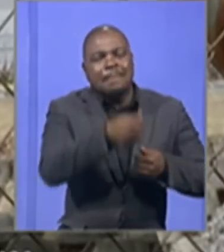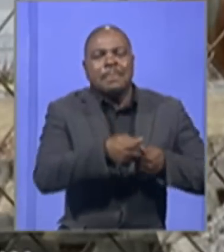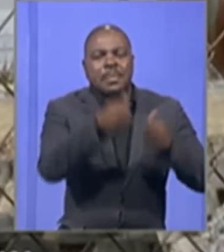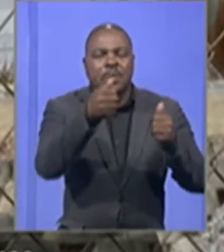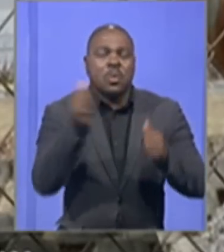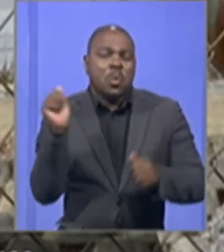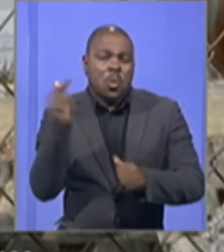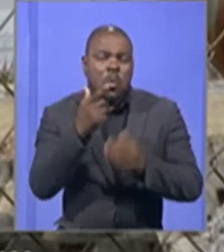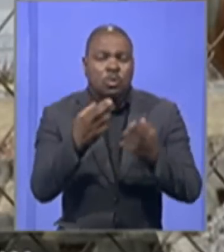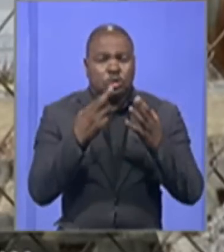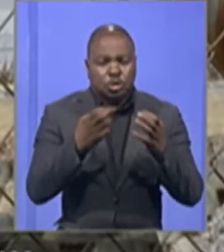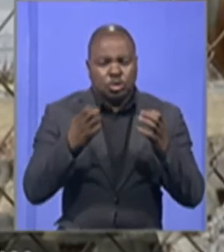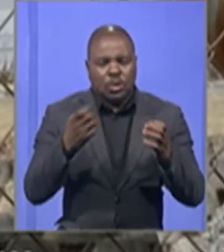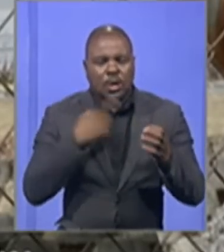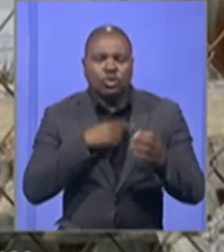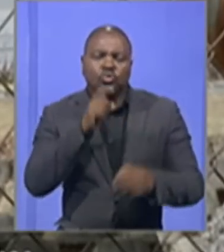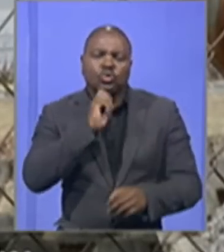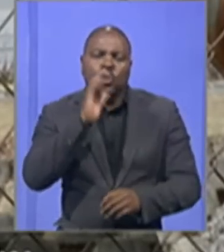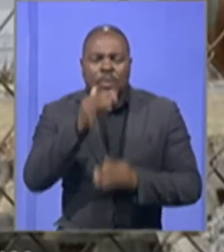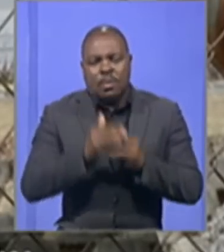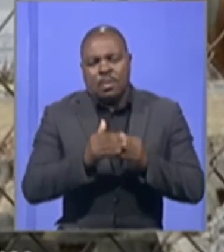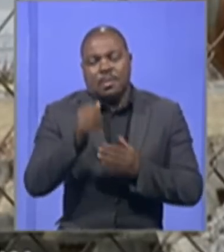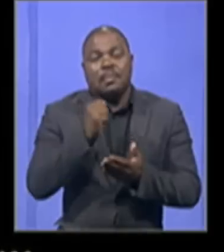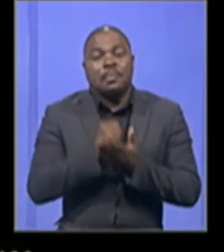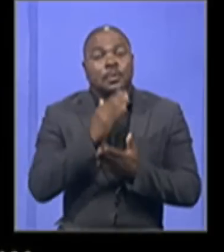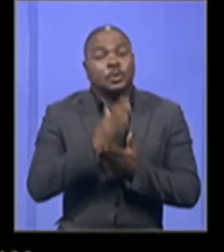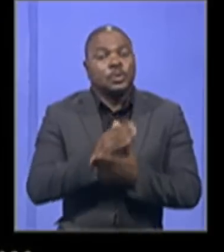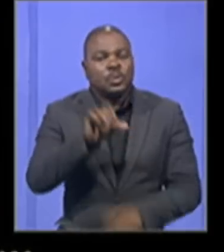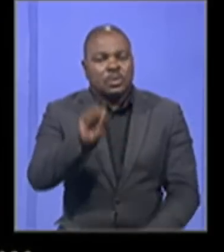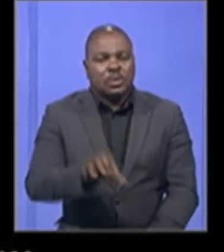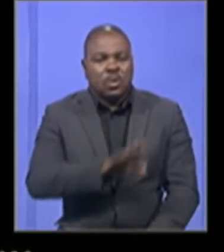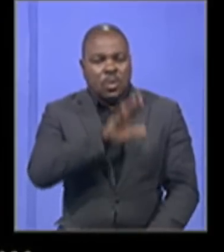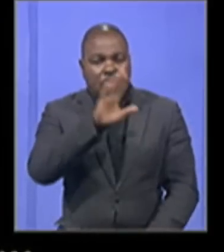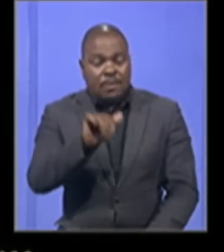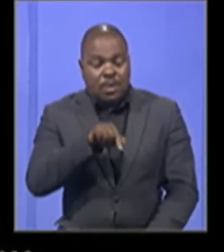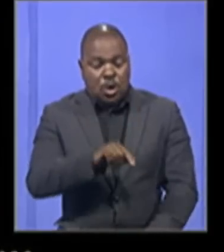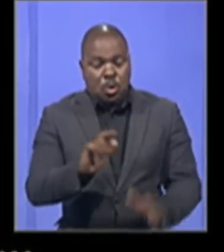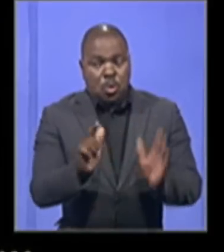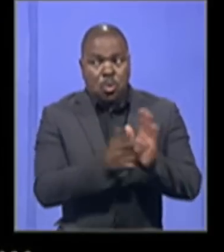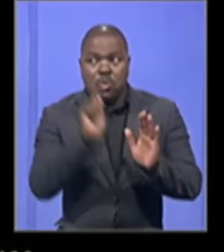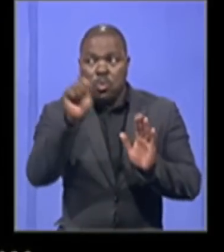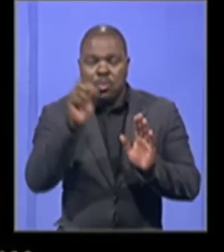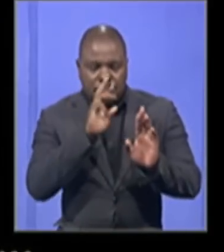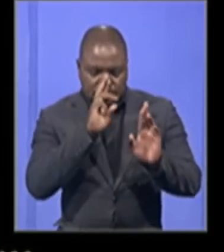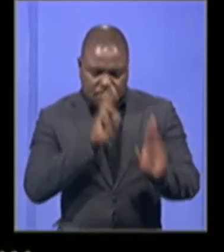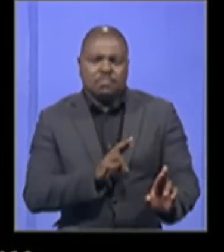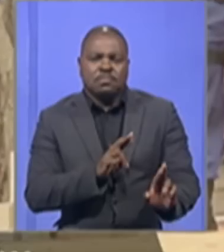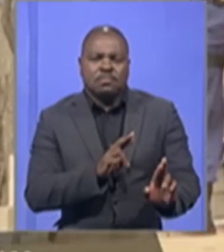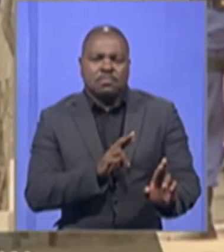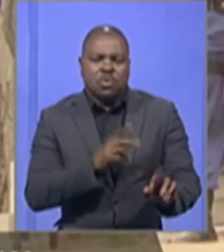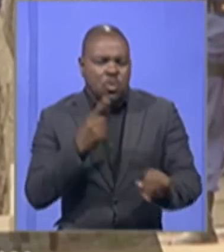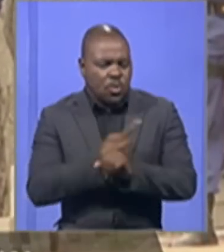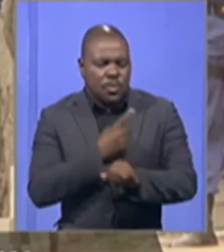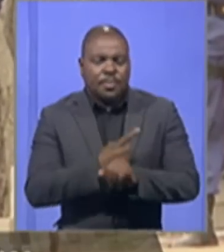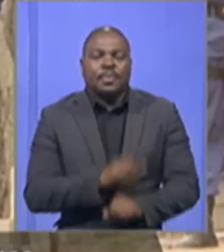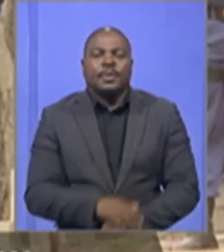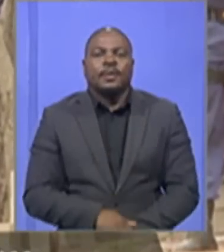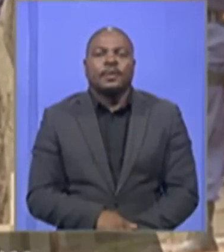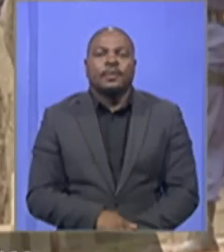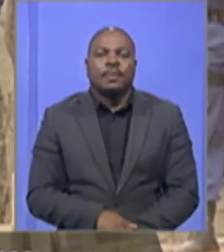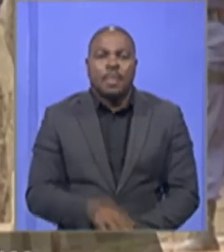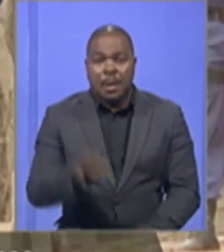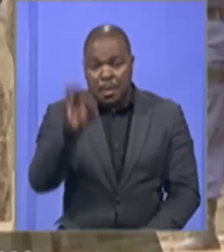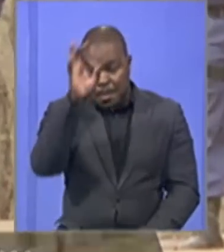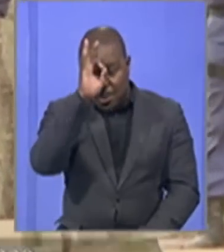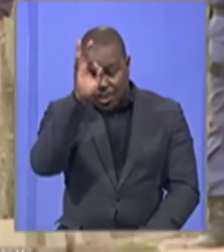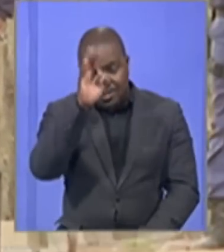all resources at our disposal to ensure that South Africa's immigration laws are respected and observed at all times. Ka ho le leng sepolesa